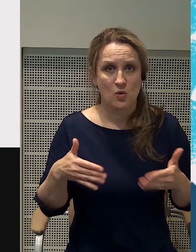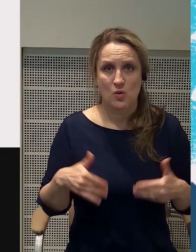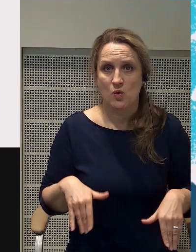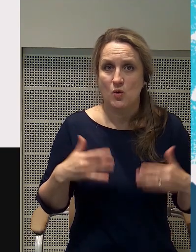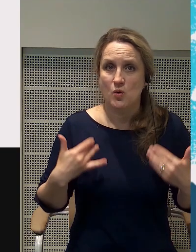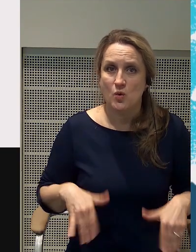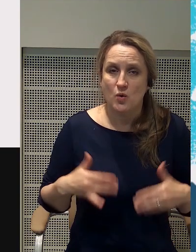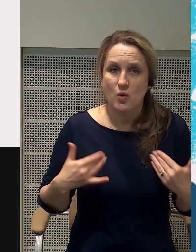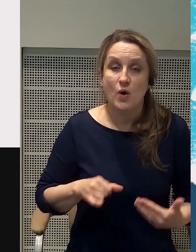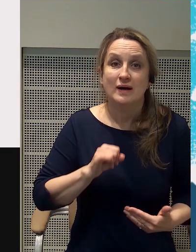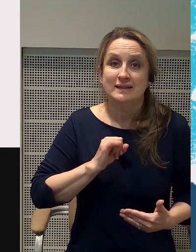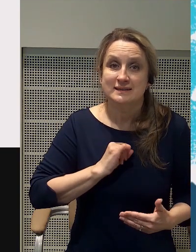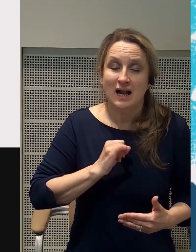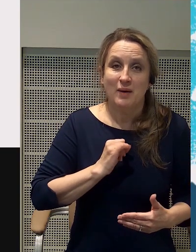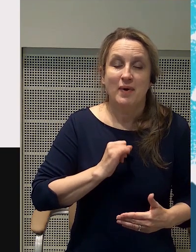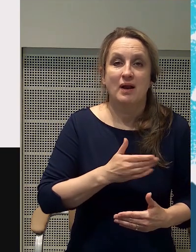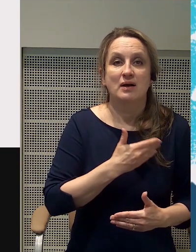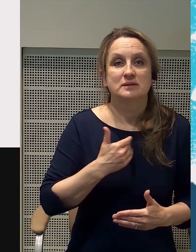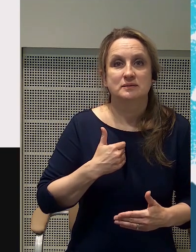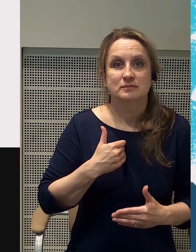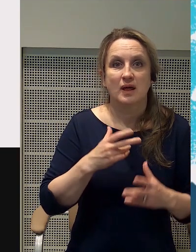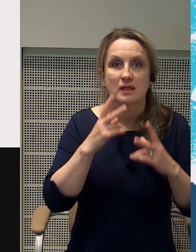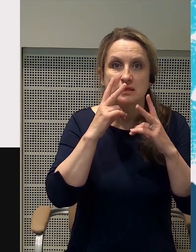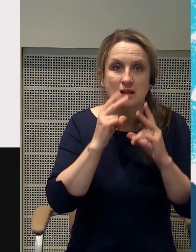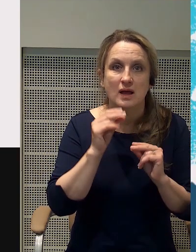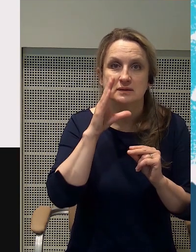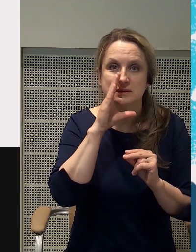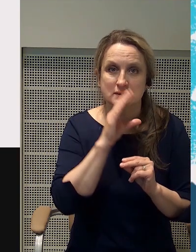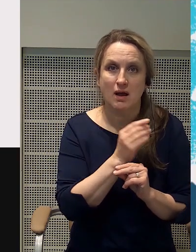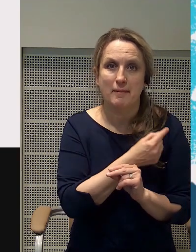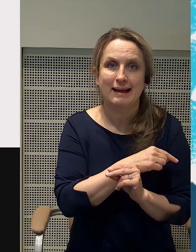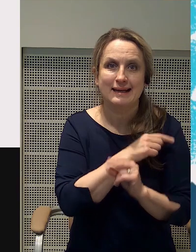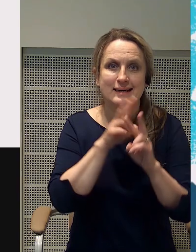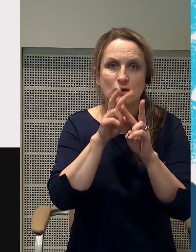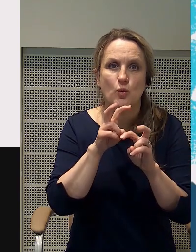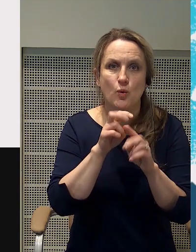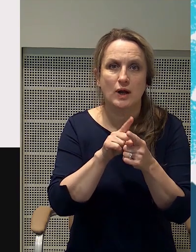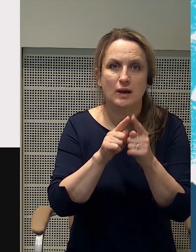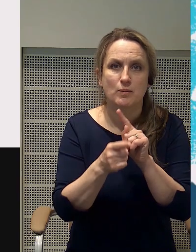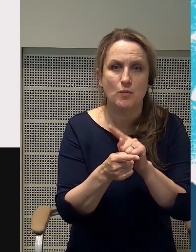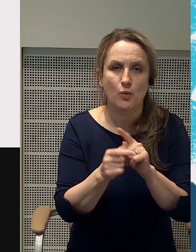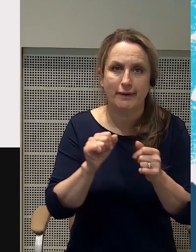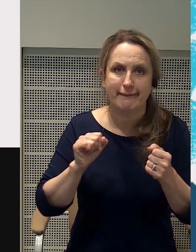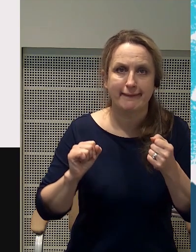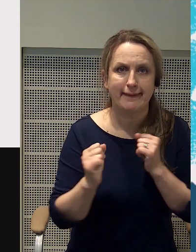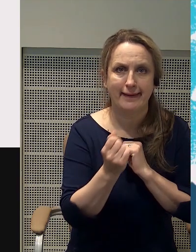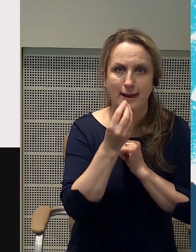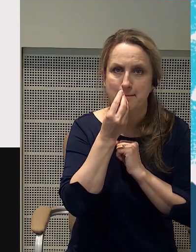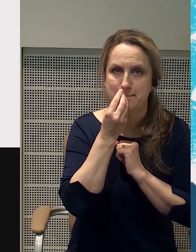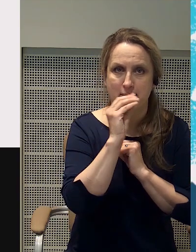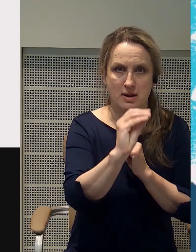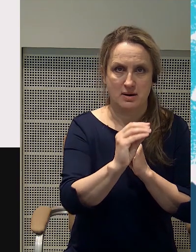clinical trials. We also can learn a lot about existing best practices, existing work that the patient groups already have